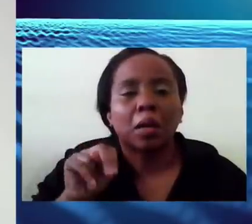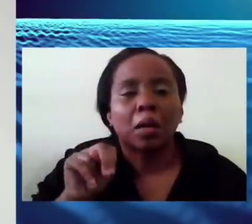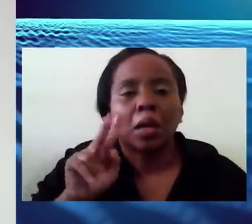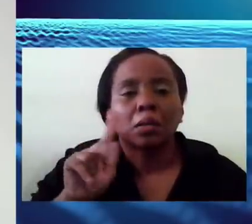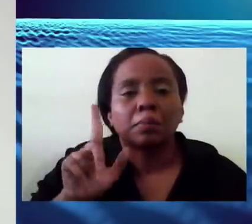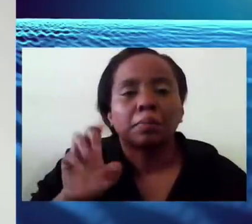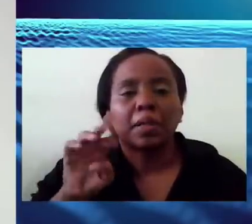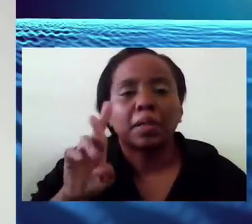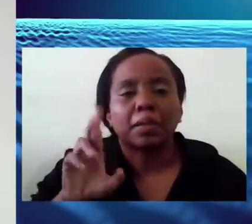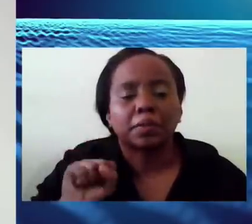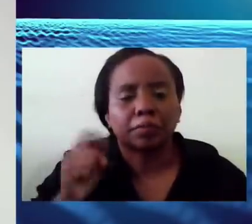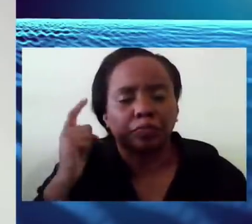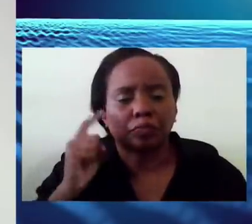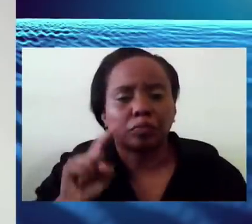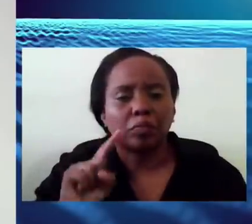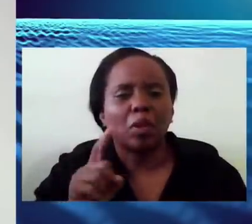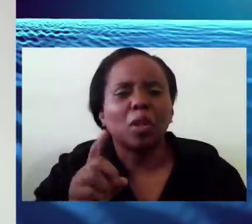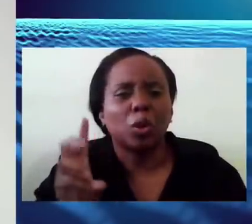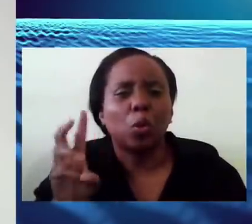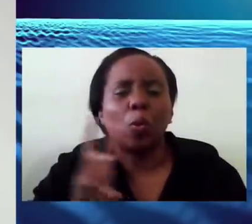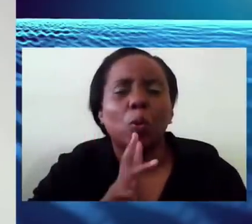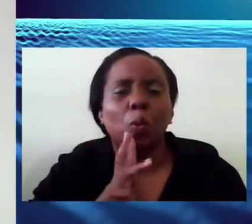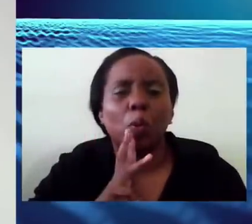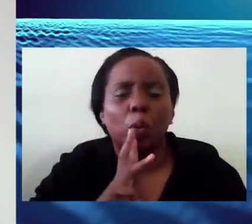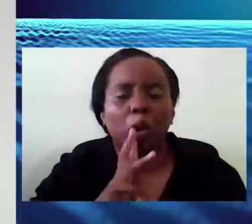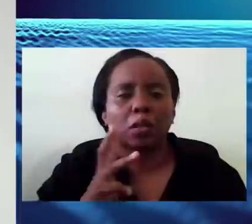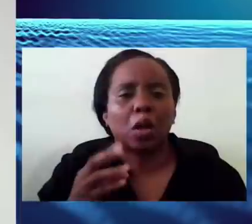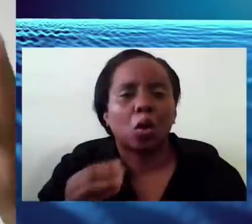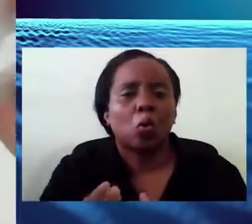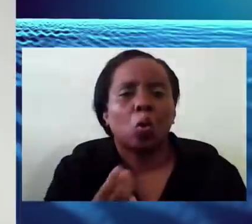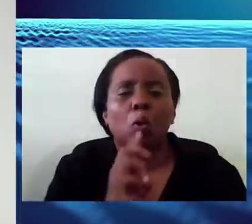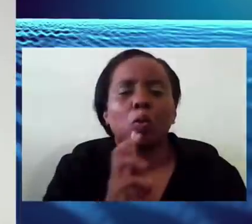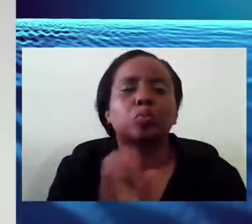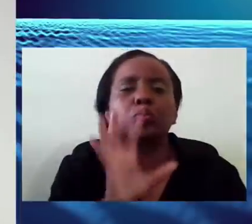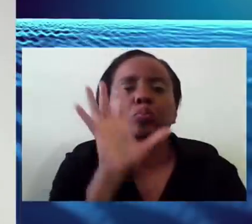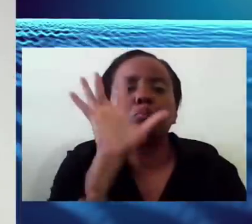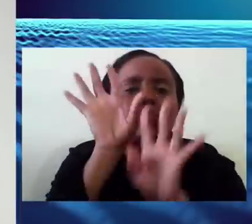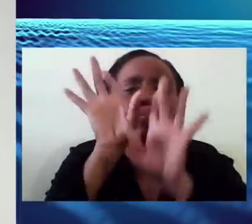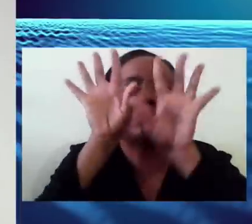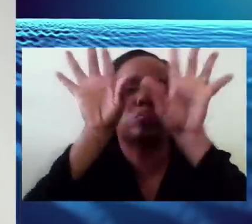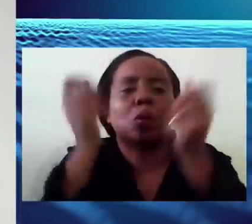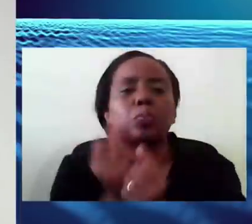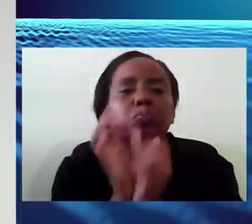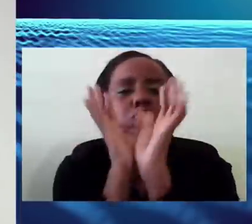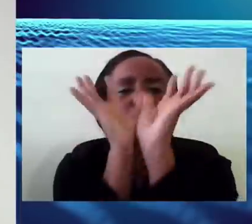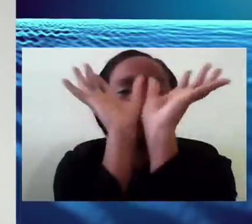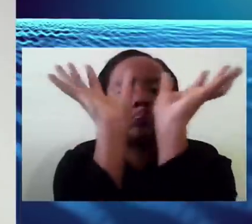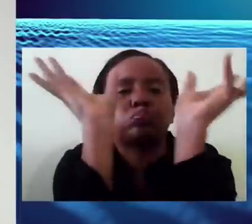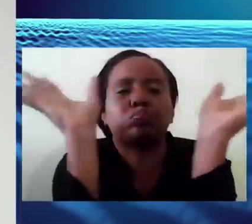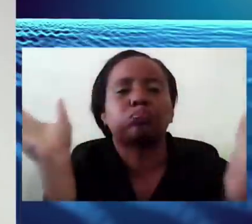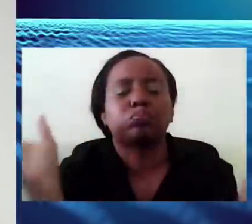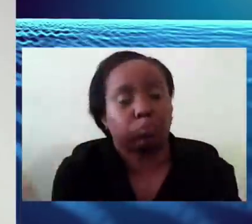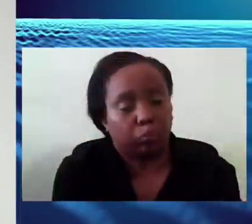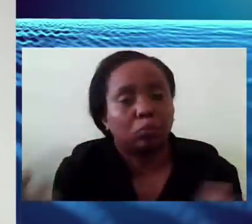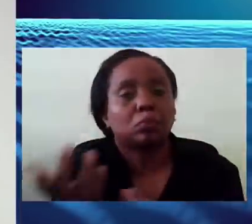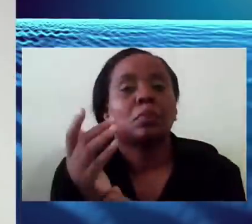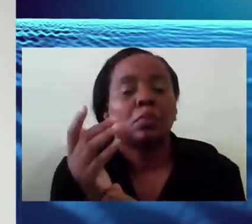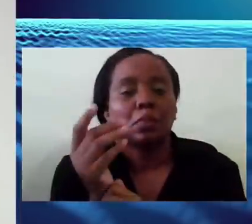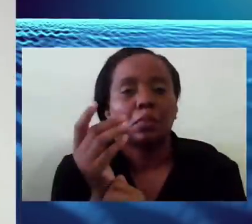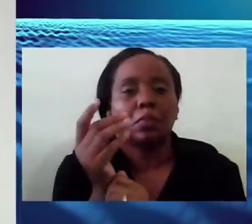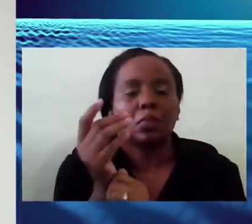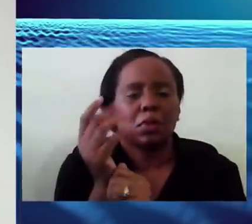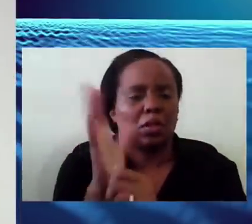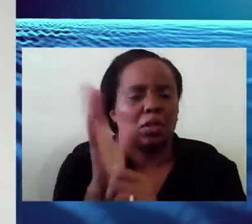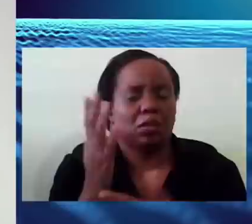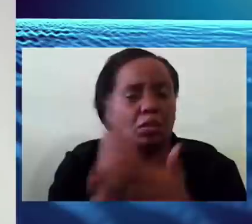would be more relevant or more practical for cattle who are higher grazers, and they will just eat the leaves of the grass rather than go right down to the to where